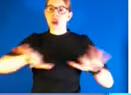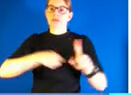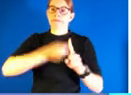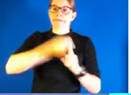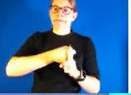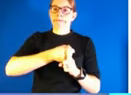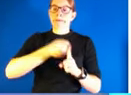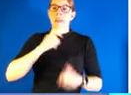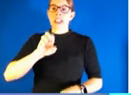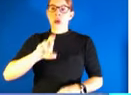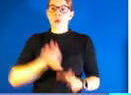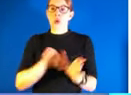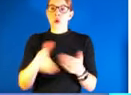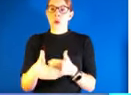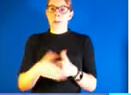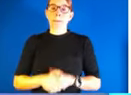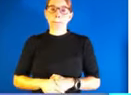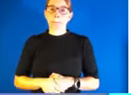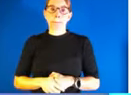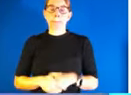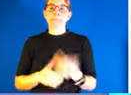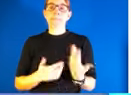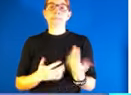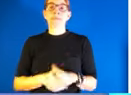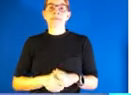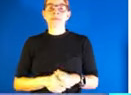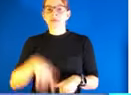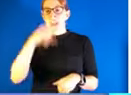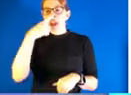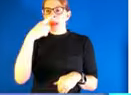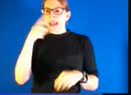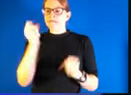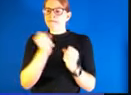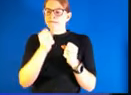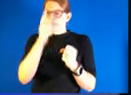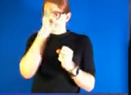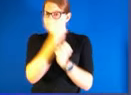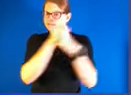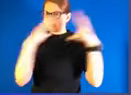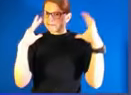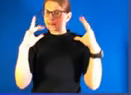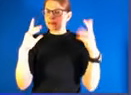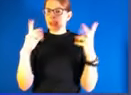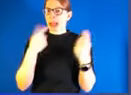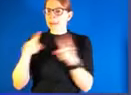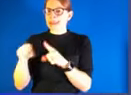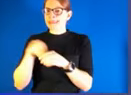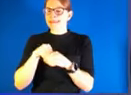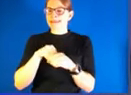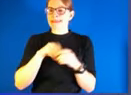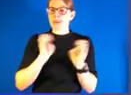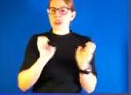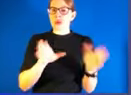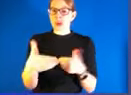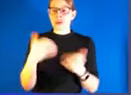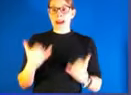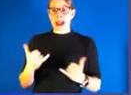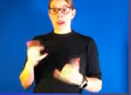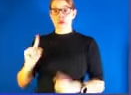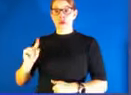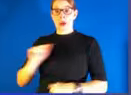rooms from where you see it? Kind of paint a picture of what it's looking like inside there. Yeah, just to give you a quick look, this morning we're holding 20 patients